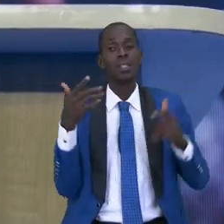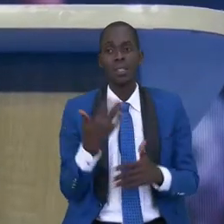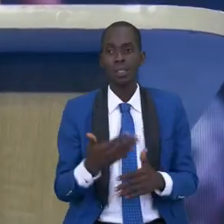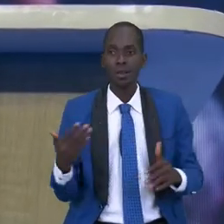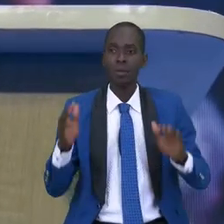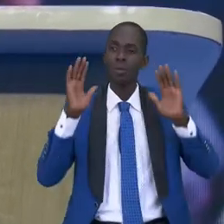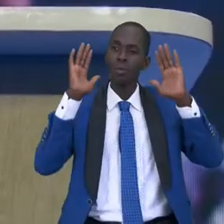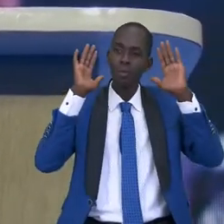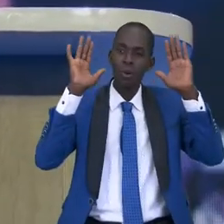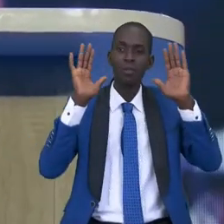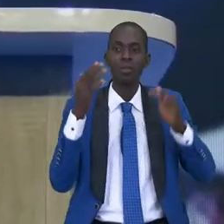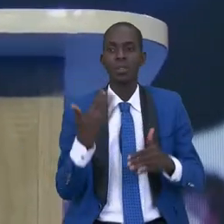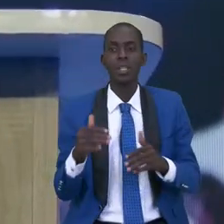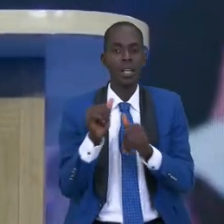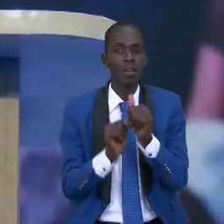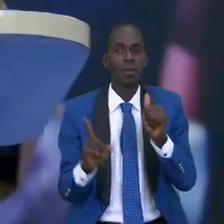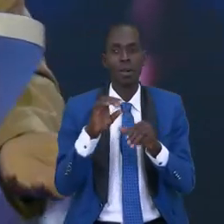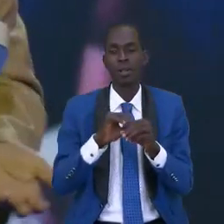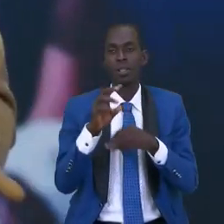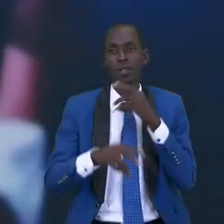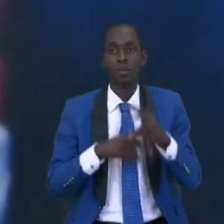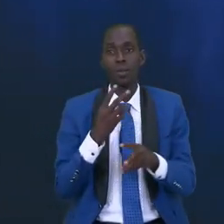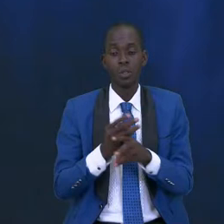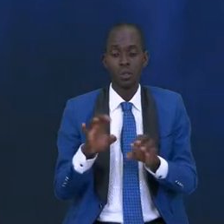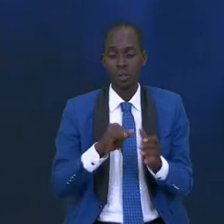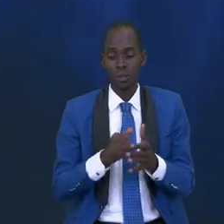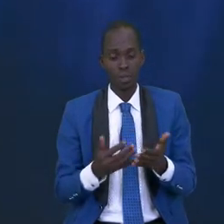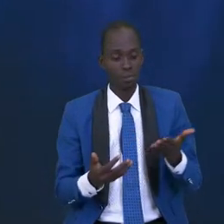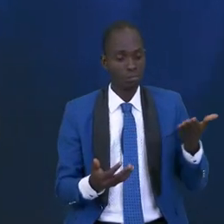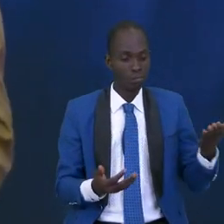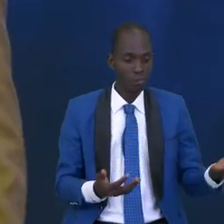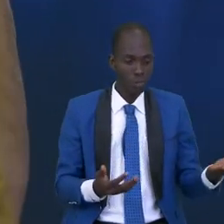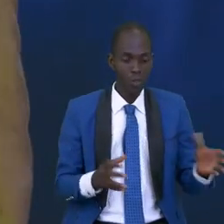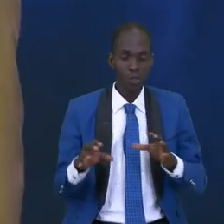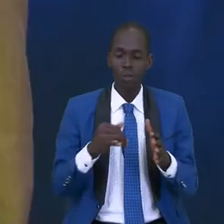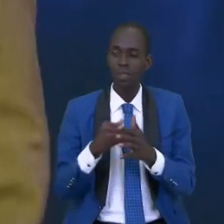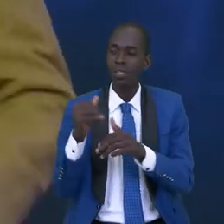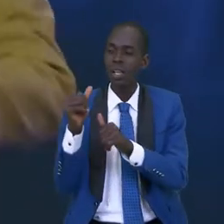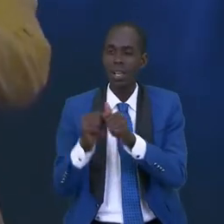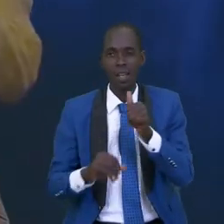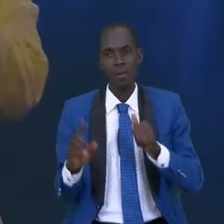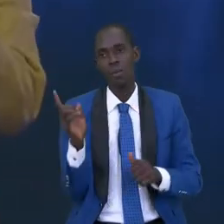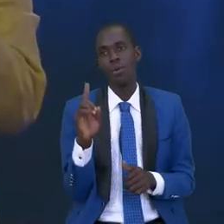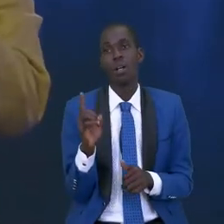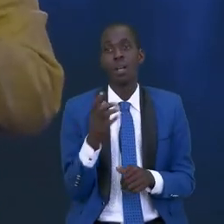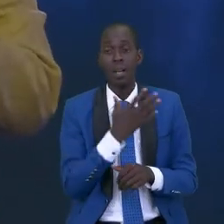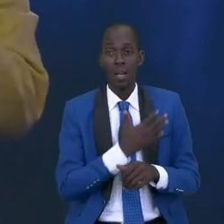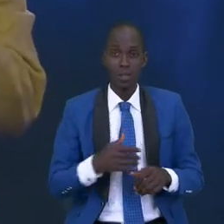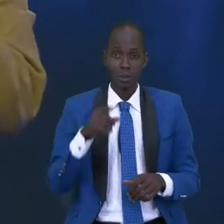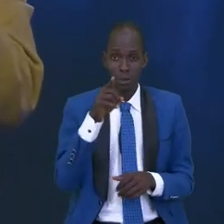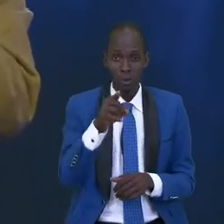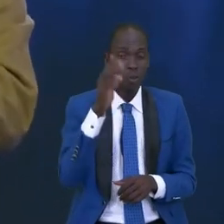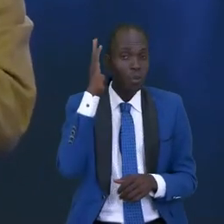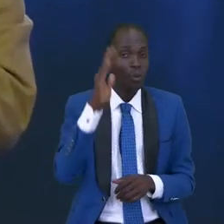wonderful things all over the world. He's doing it here. He's doing it everywhere. And you will